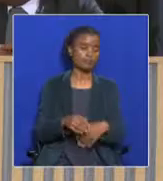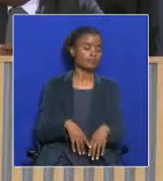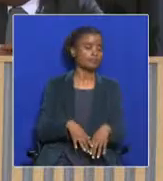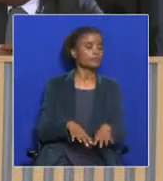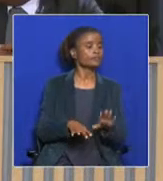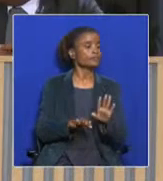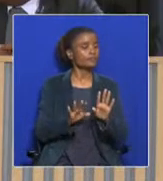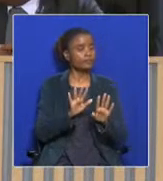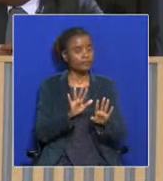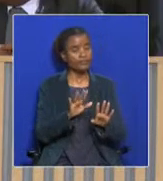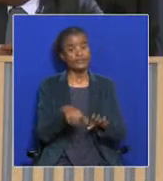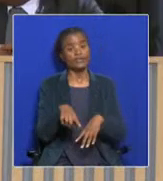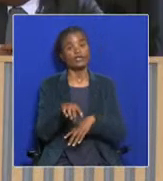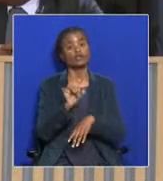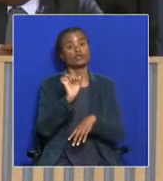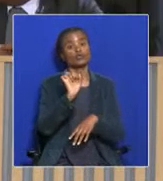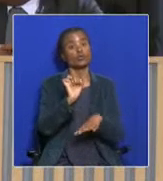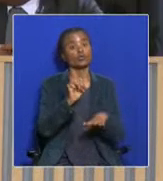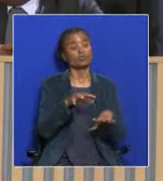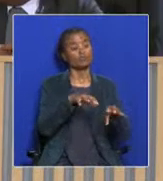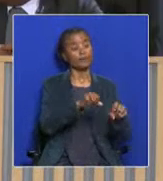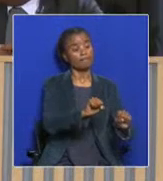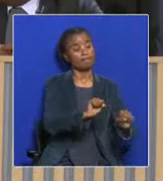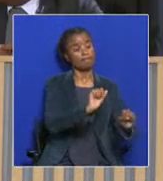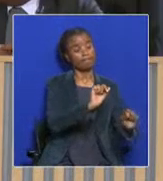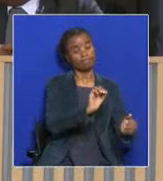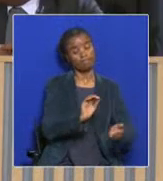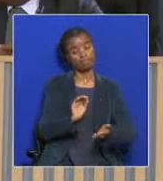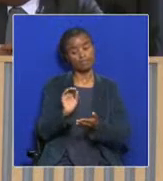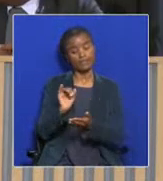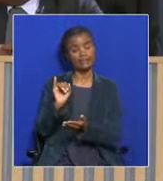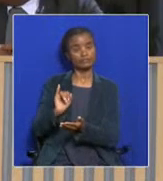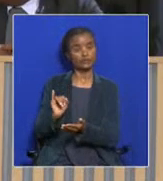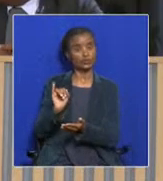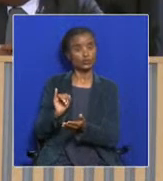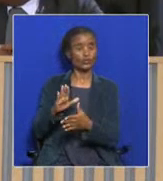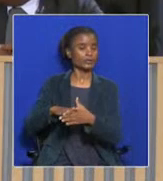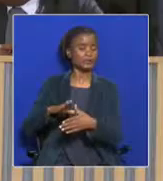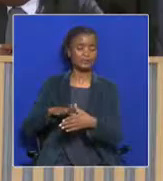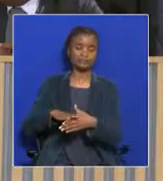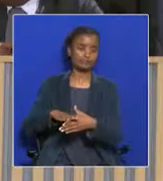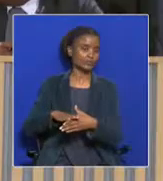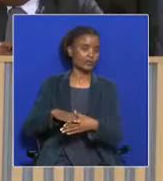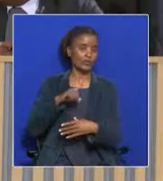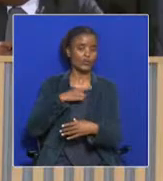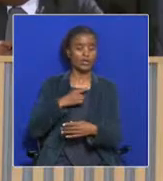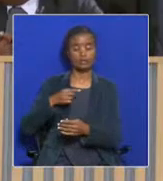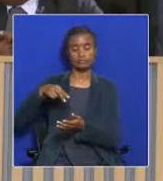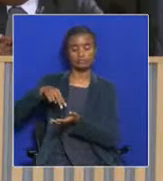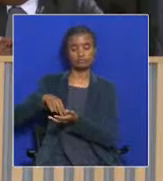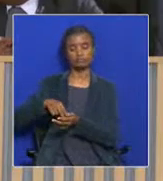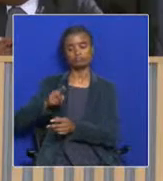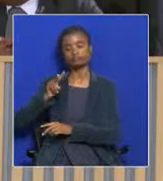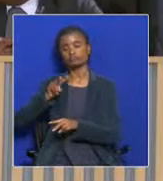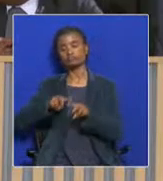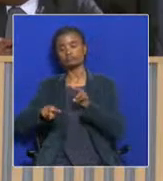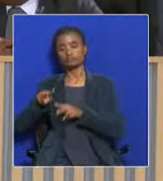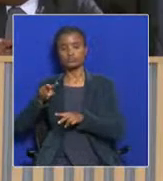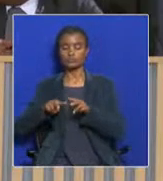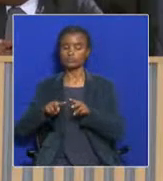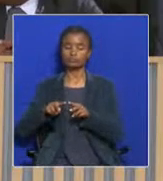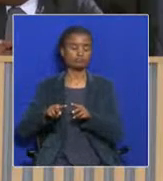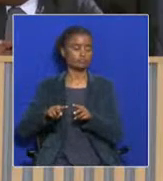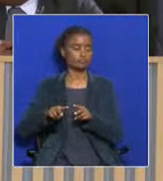it's irrelevant, the question of guarding them, because according to you, he